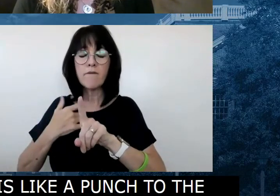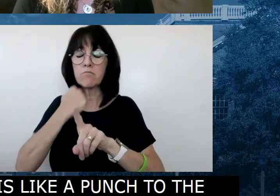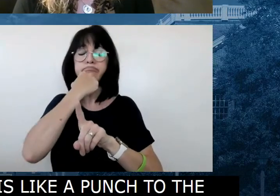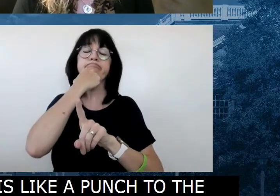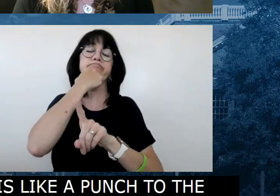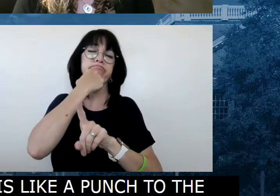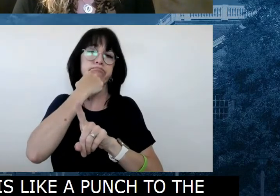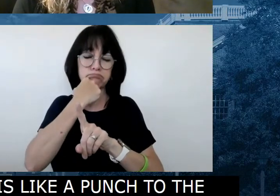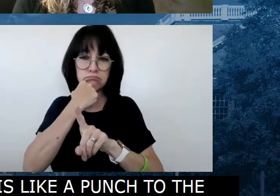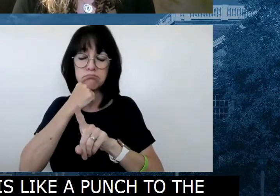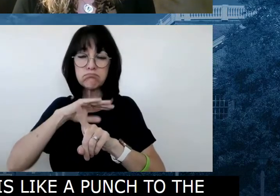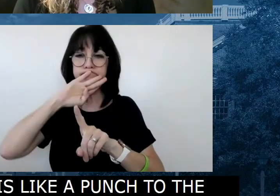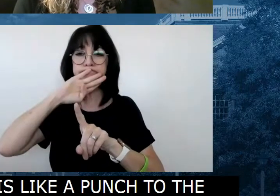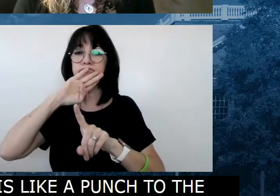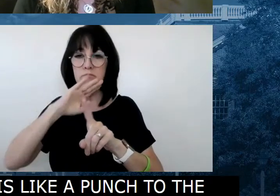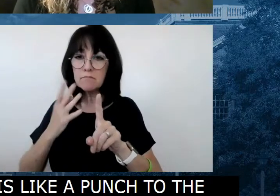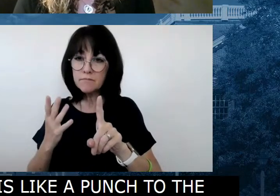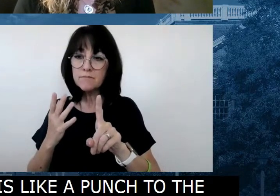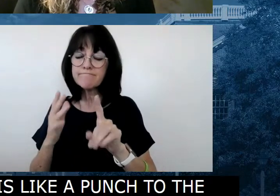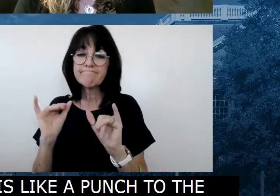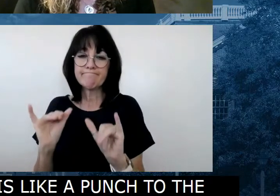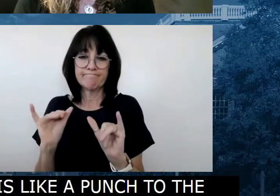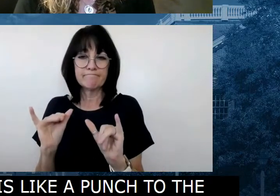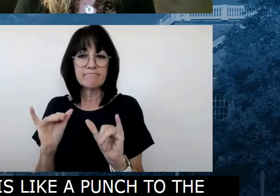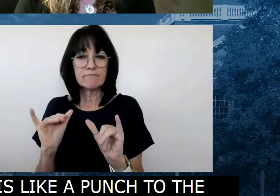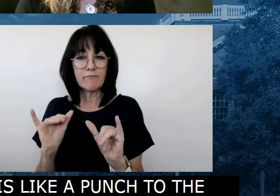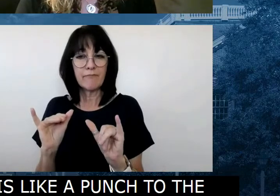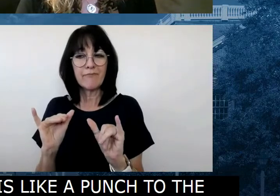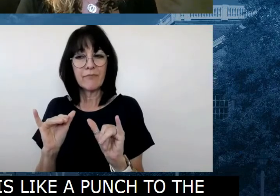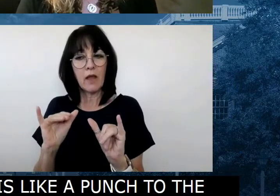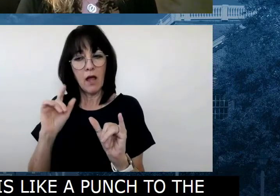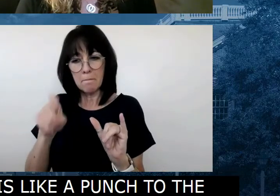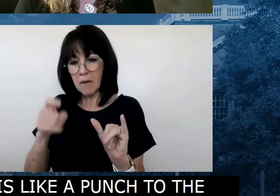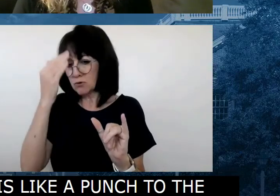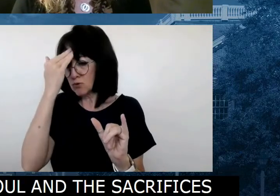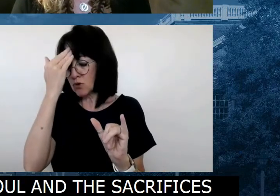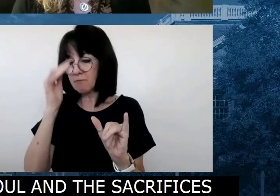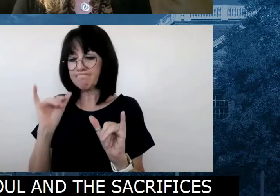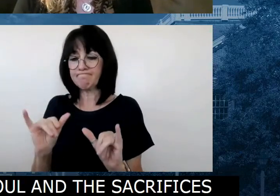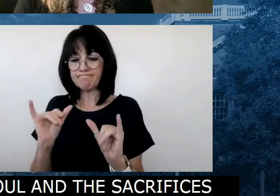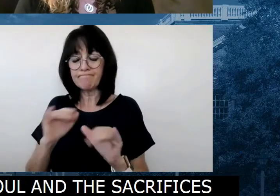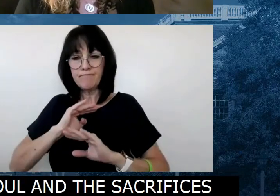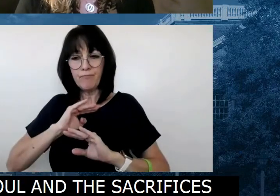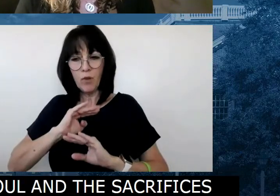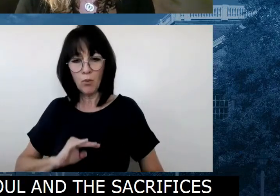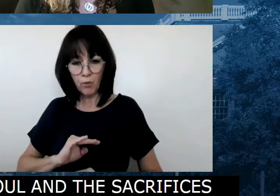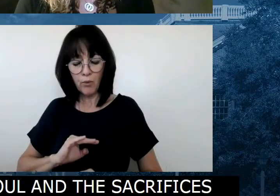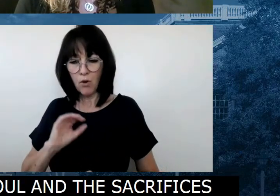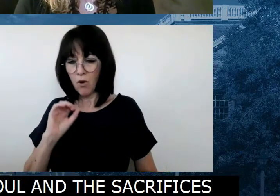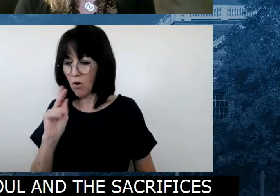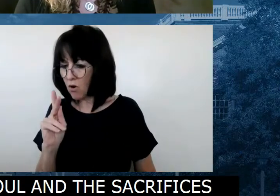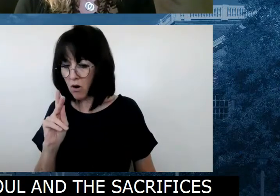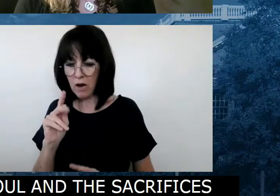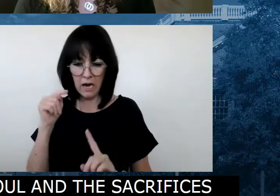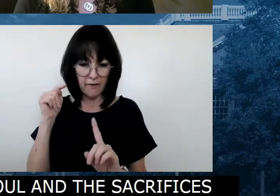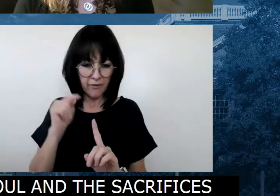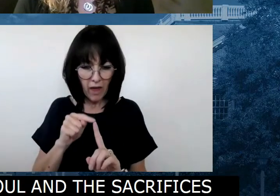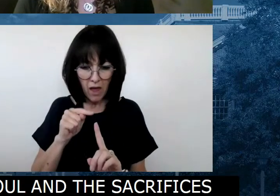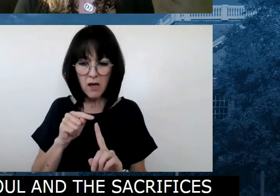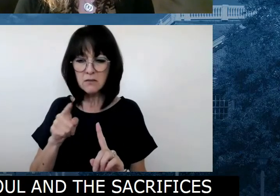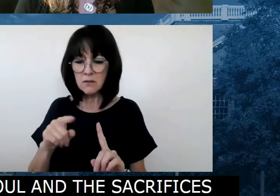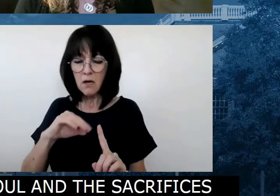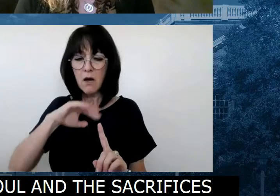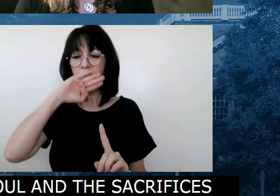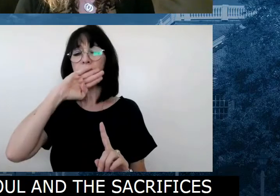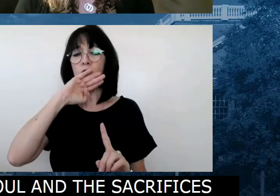Tay said is huge. But then you got to put it down. You got to take a deep breath. You got to go back and say, okay, there's got to be some truth in there. What can we do better next